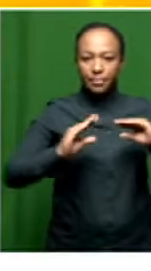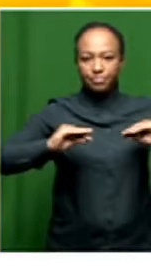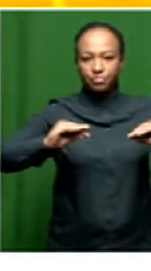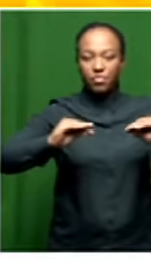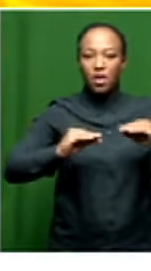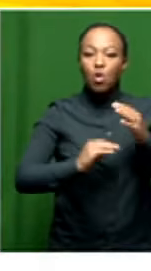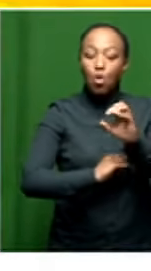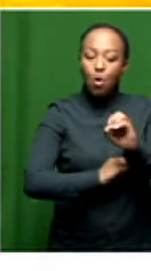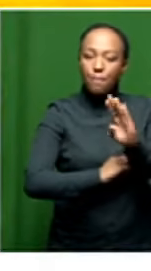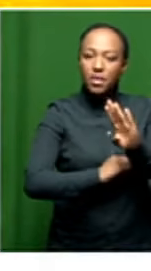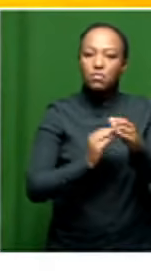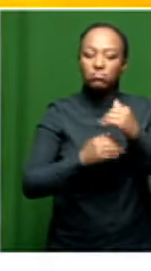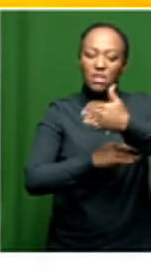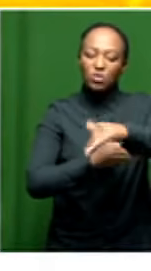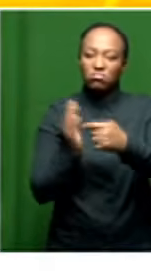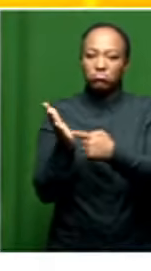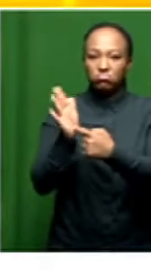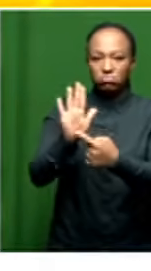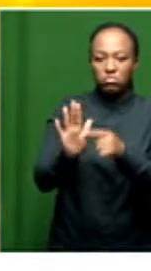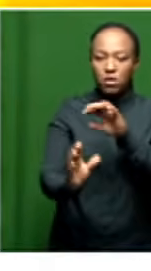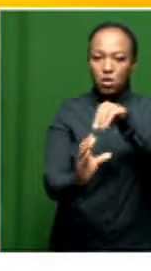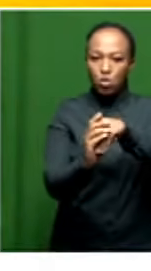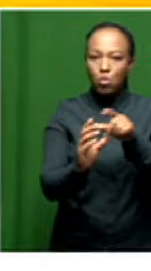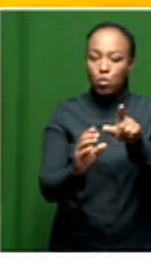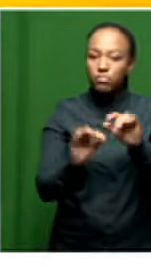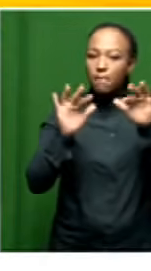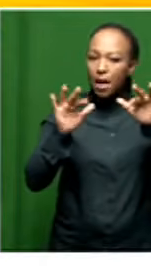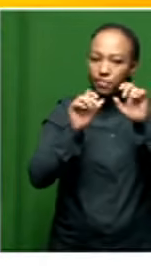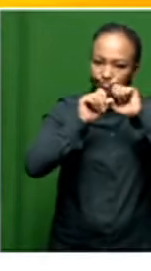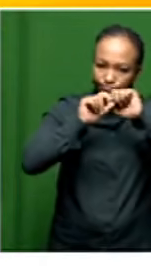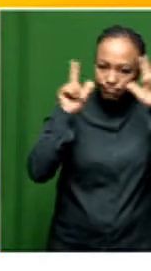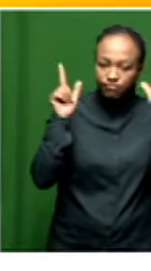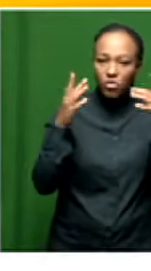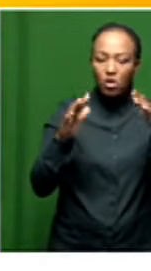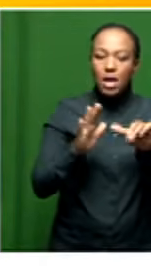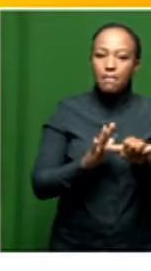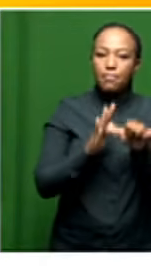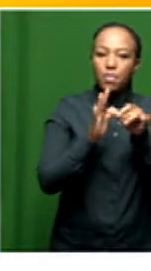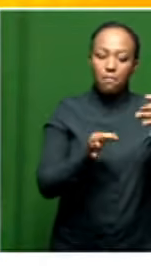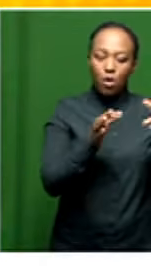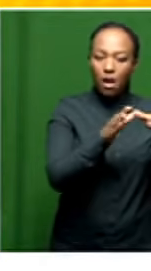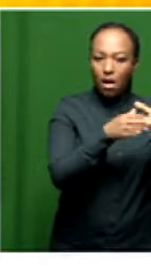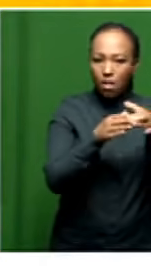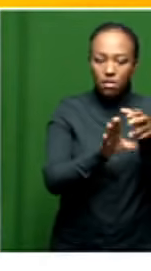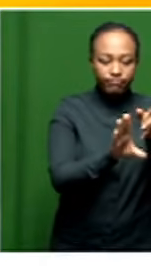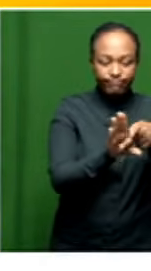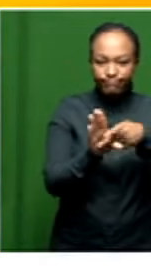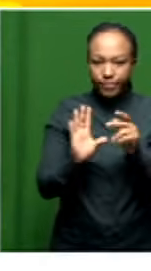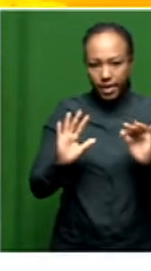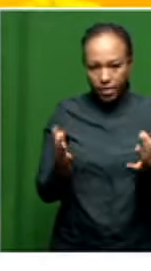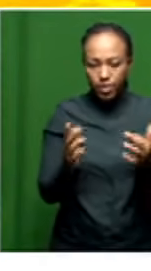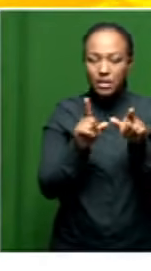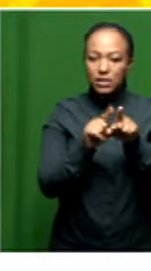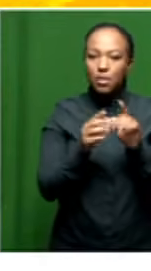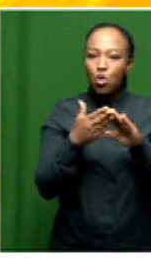broadcast. And the objectives of the broadcast include raising public awareness on the importance of political participation and